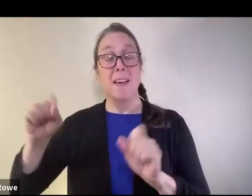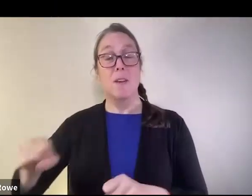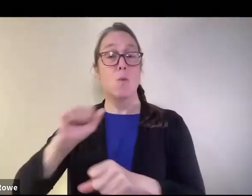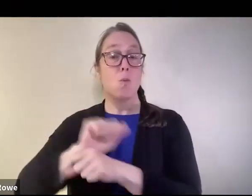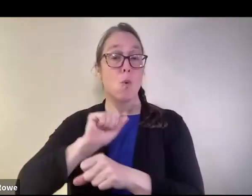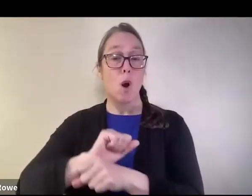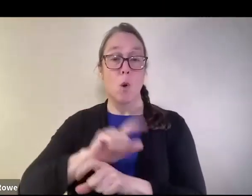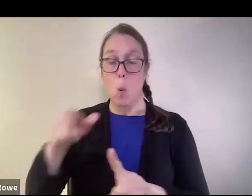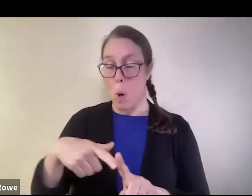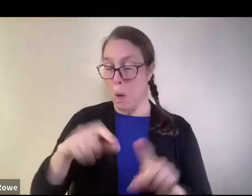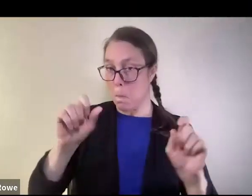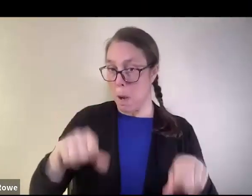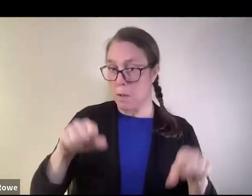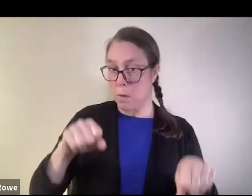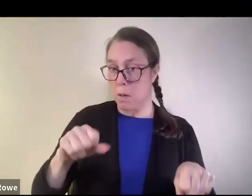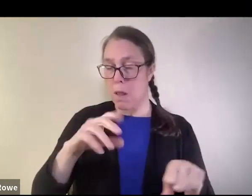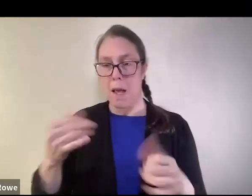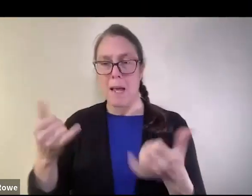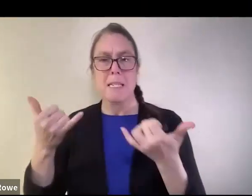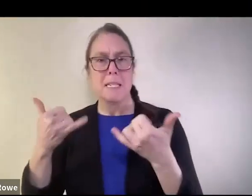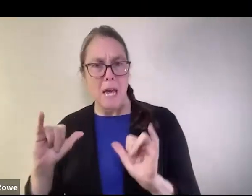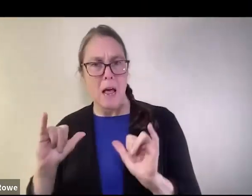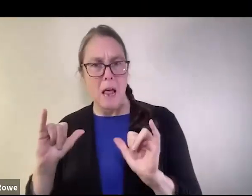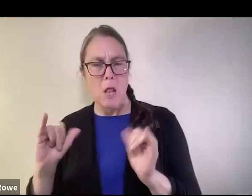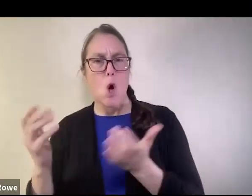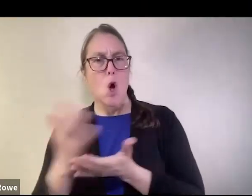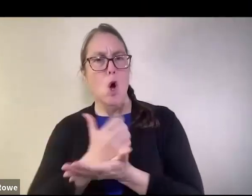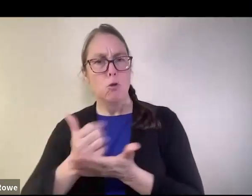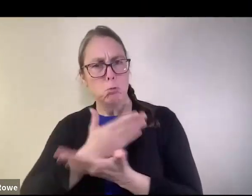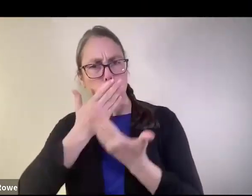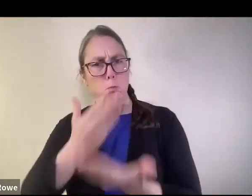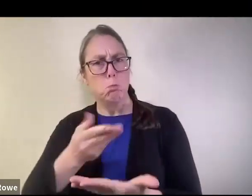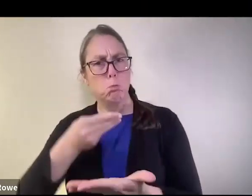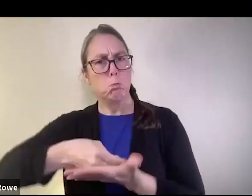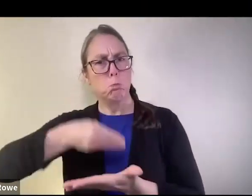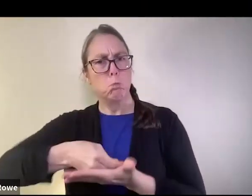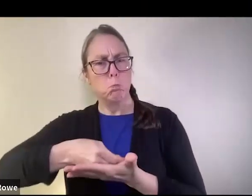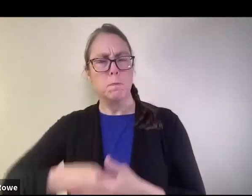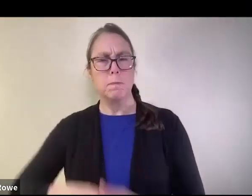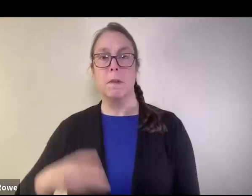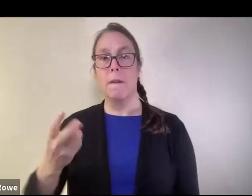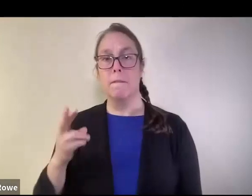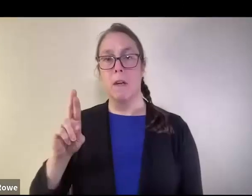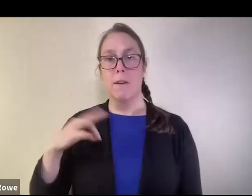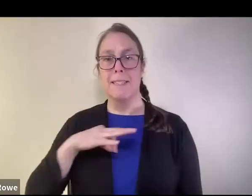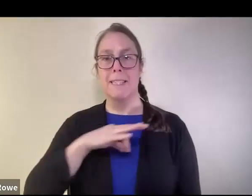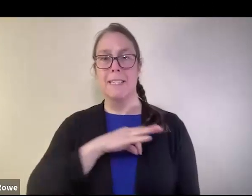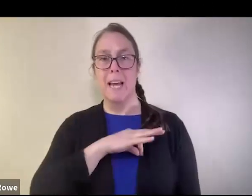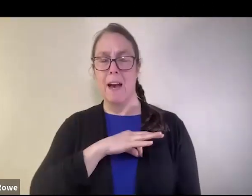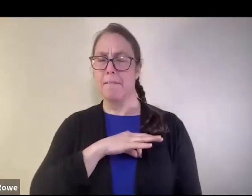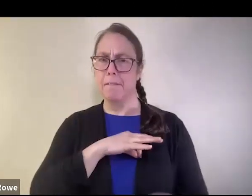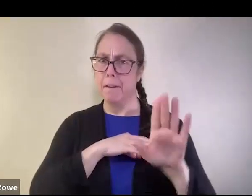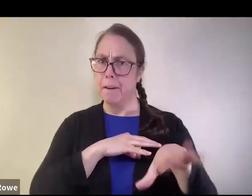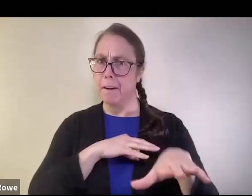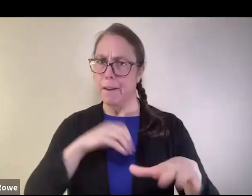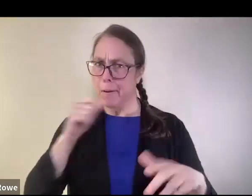they can and still make a decent income. VR staff, do not be afraid of